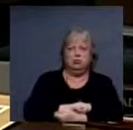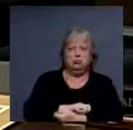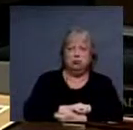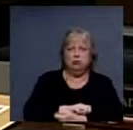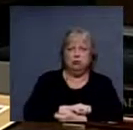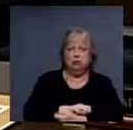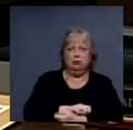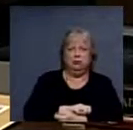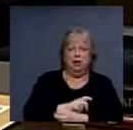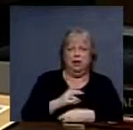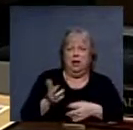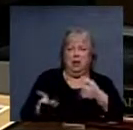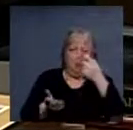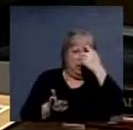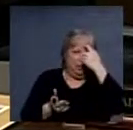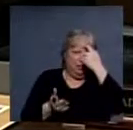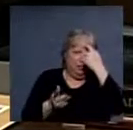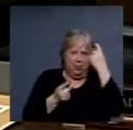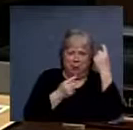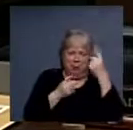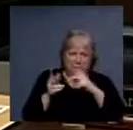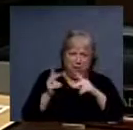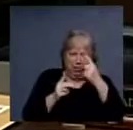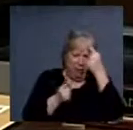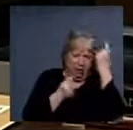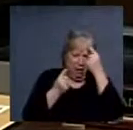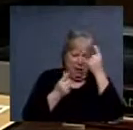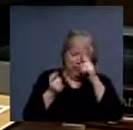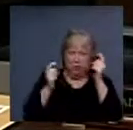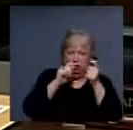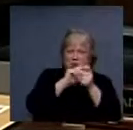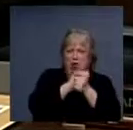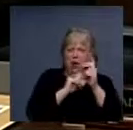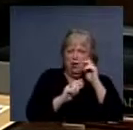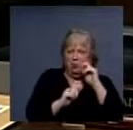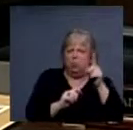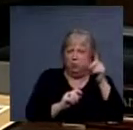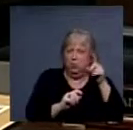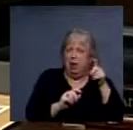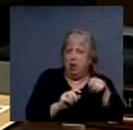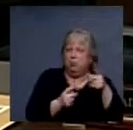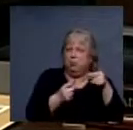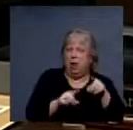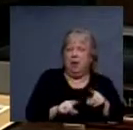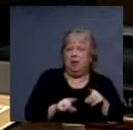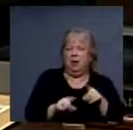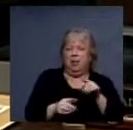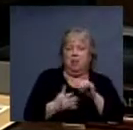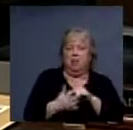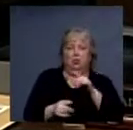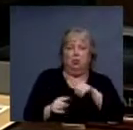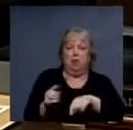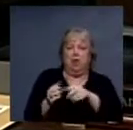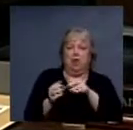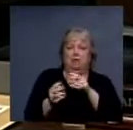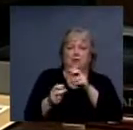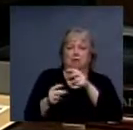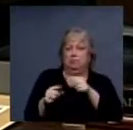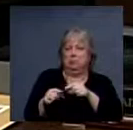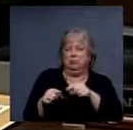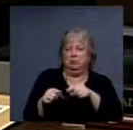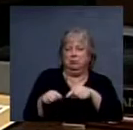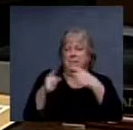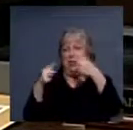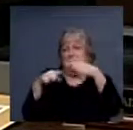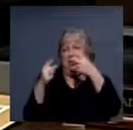the people's thinking to realize that's not how to resolve a dispute. So